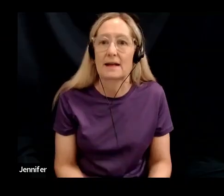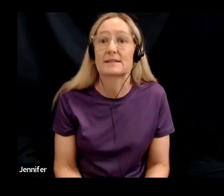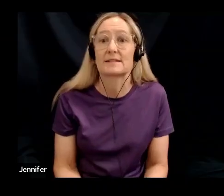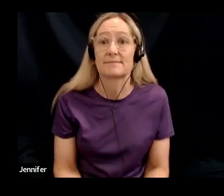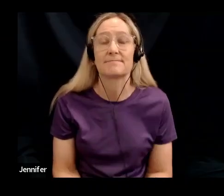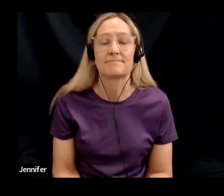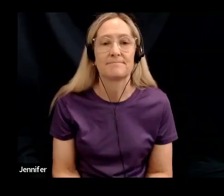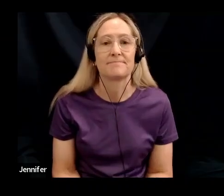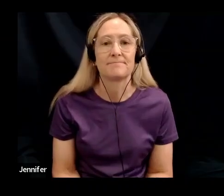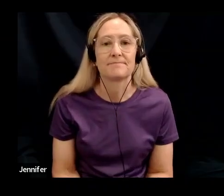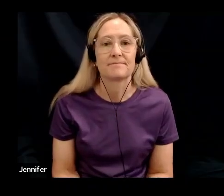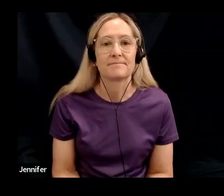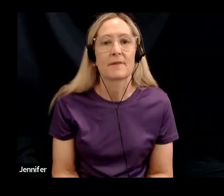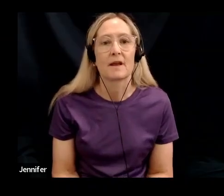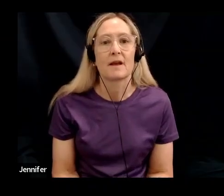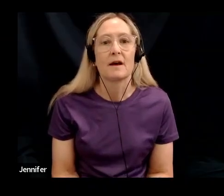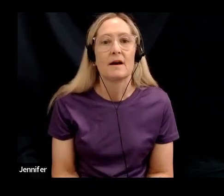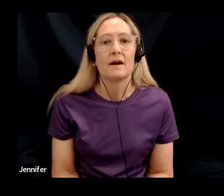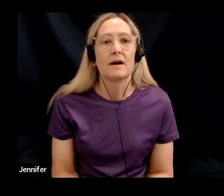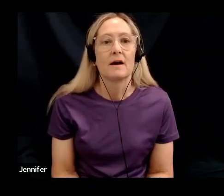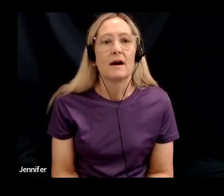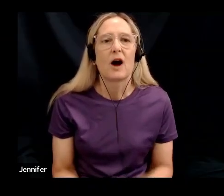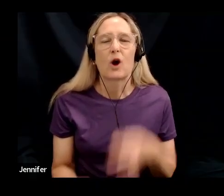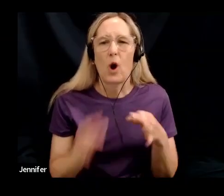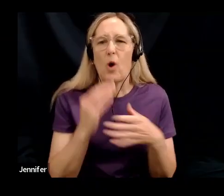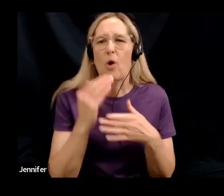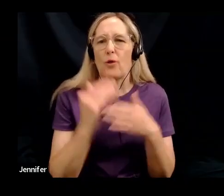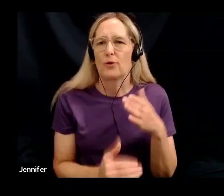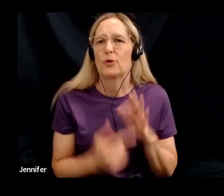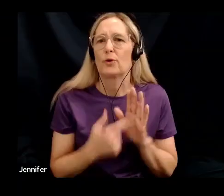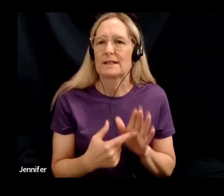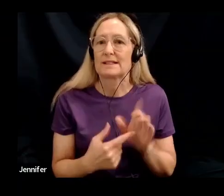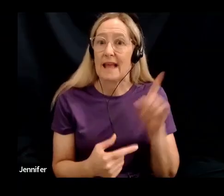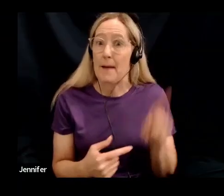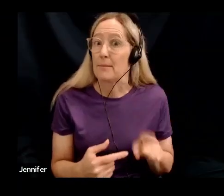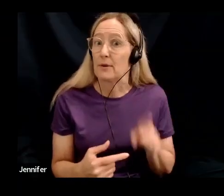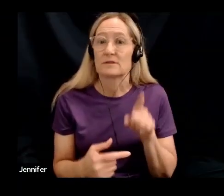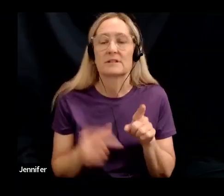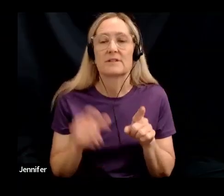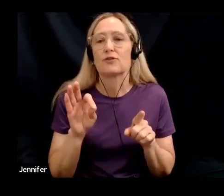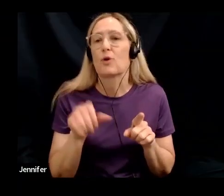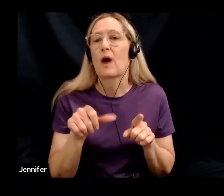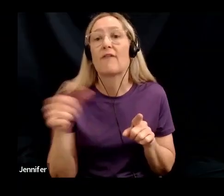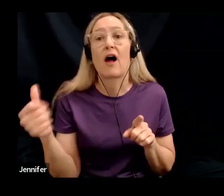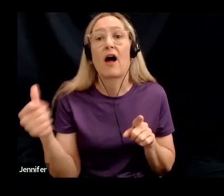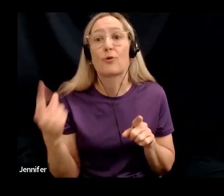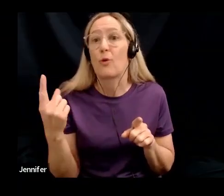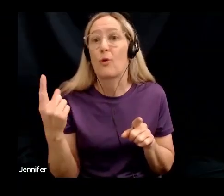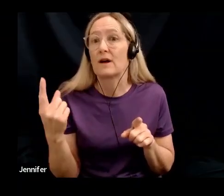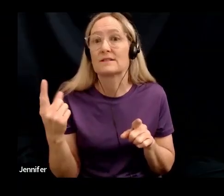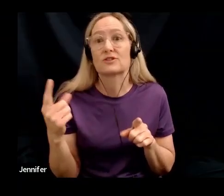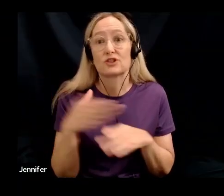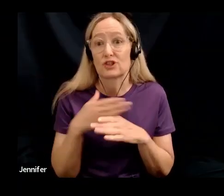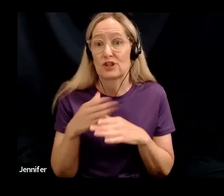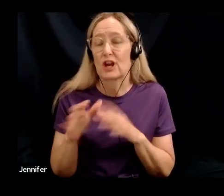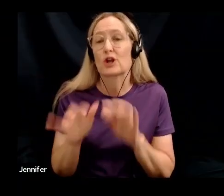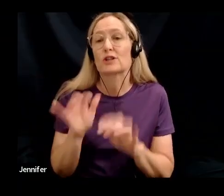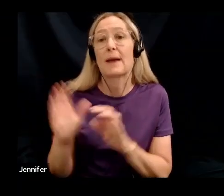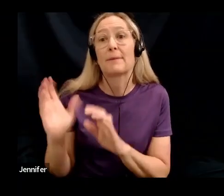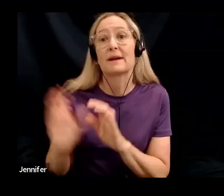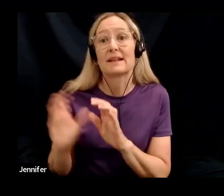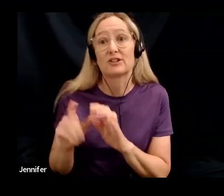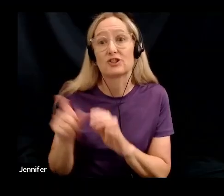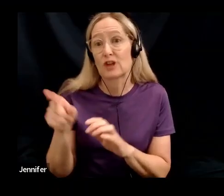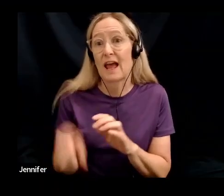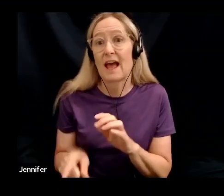factors. So I'm just going to kind of walk us through some examples. If anyone else wants to share in the chat some other things that